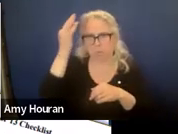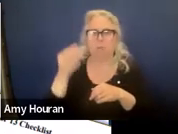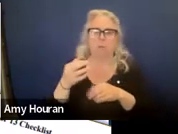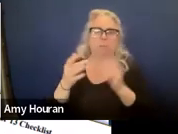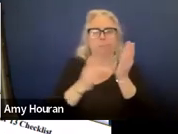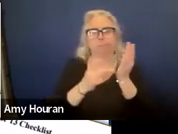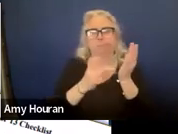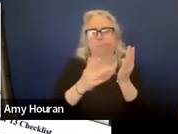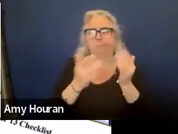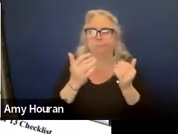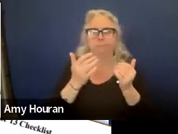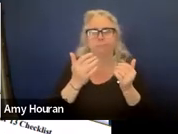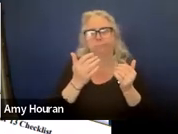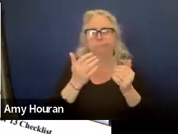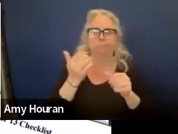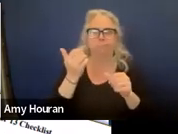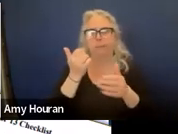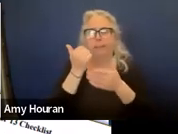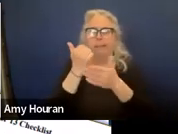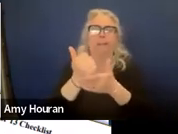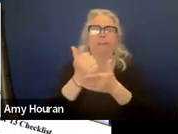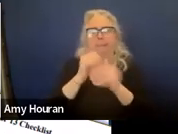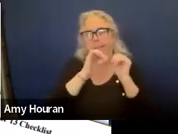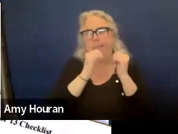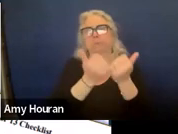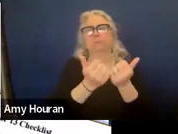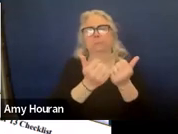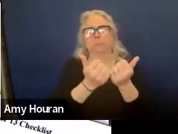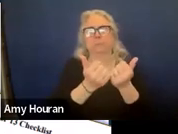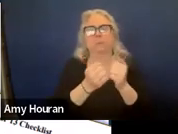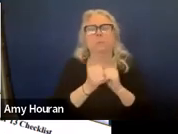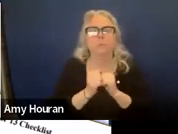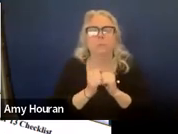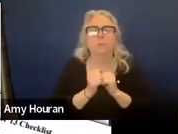technical assistance agencies. And this is where